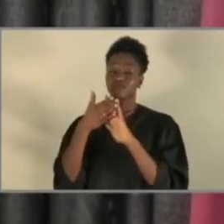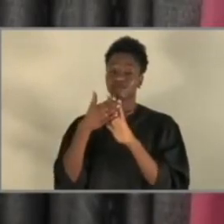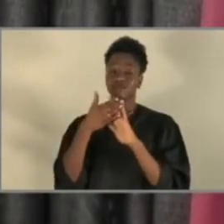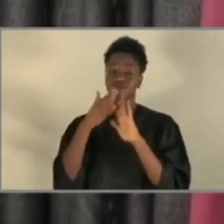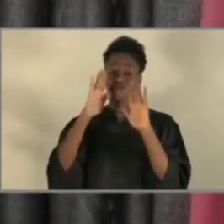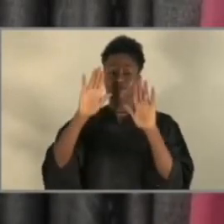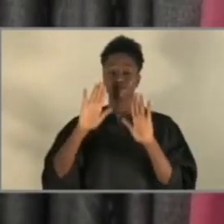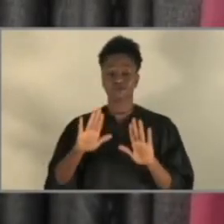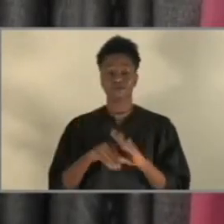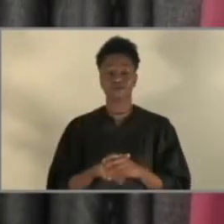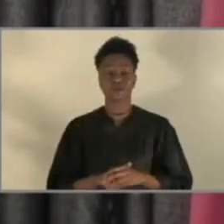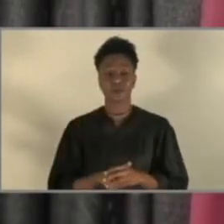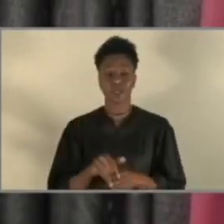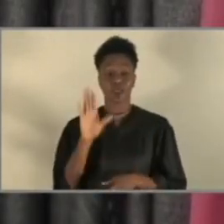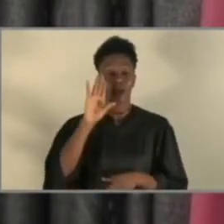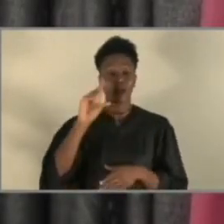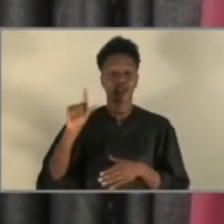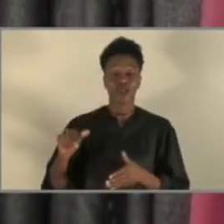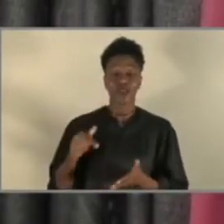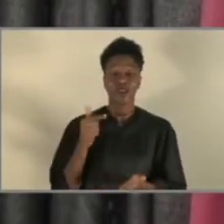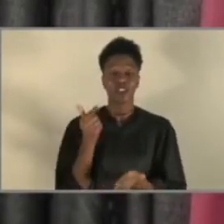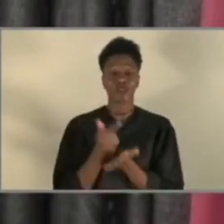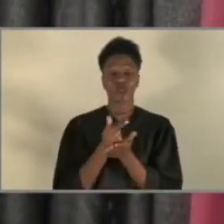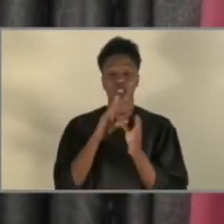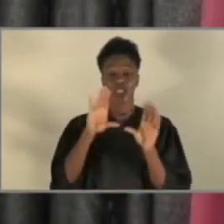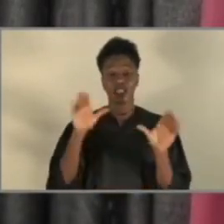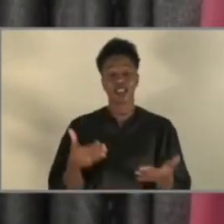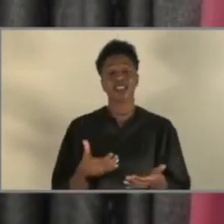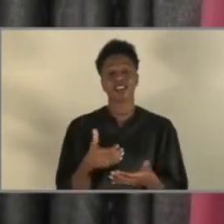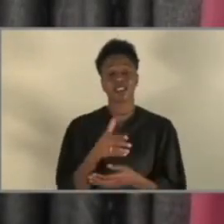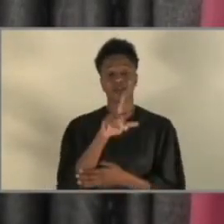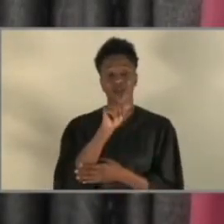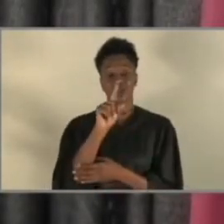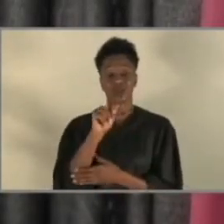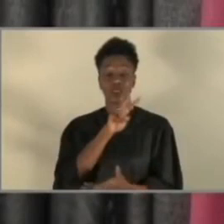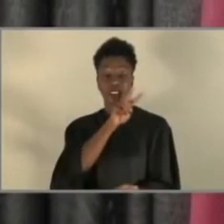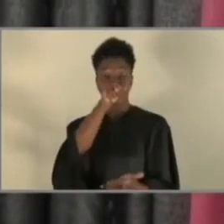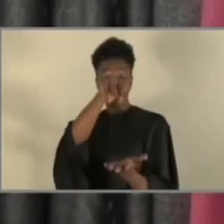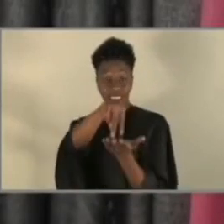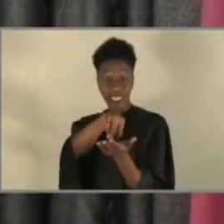Will the graduating class of 20 stand where you are?